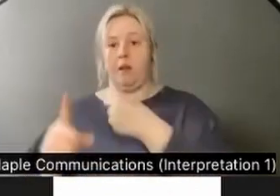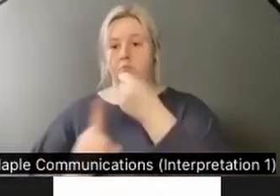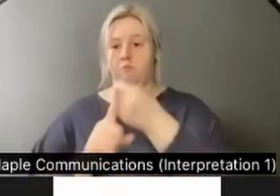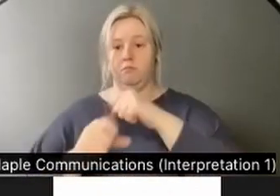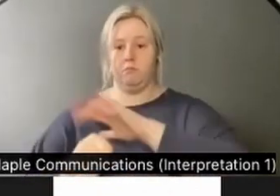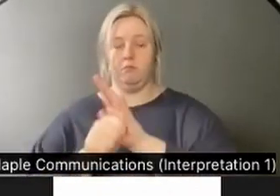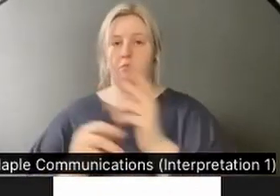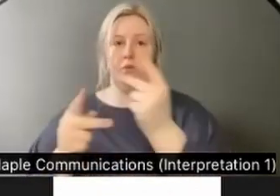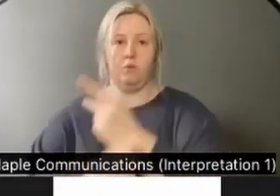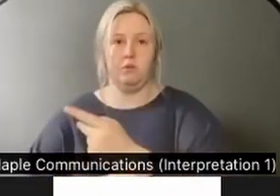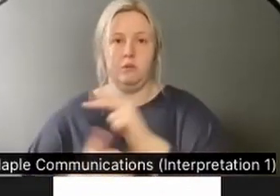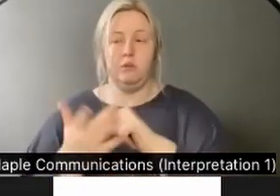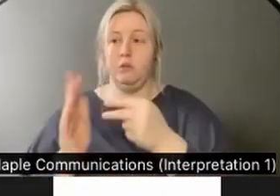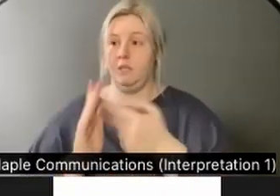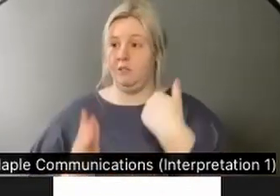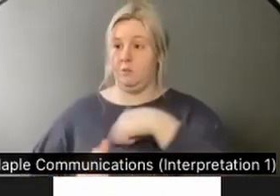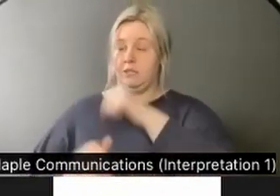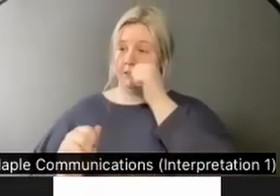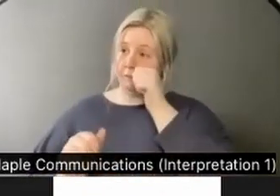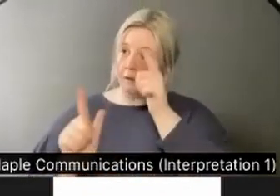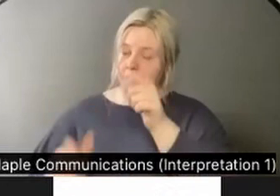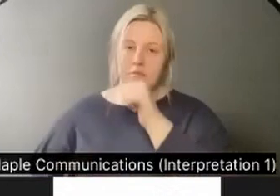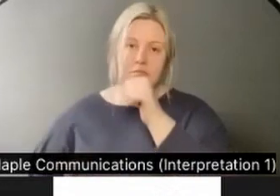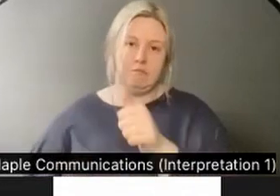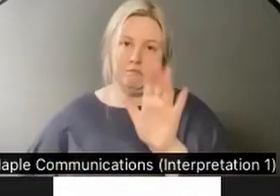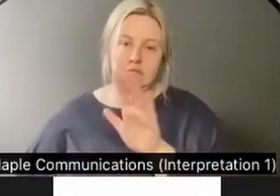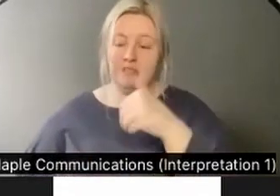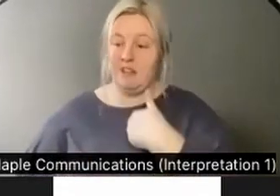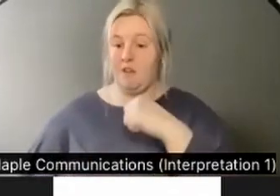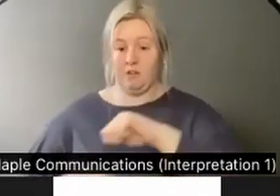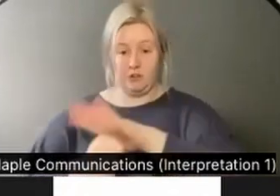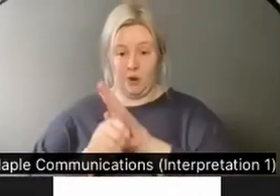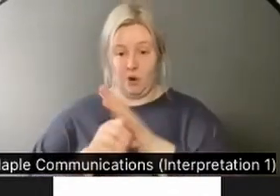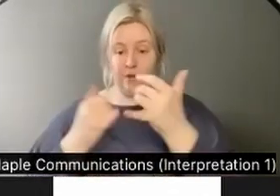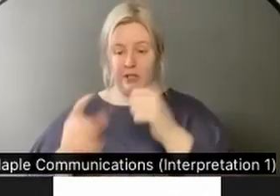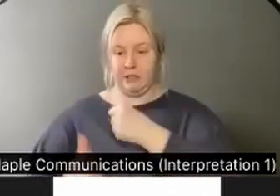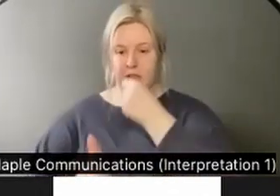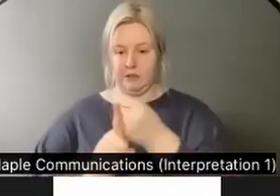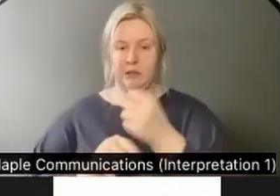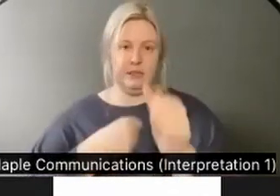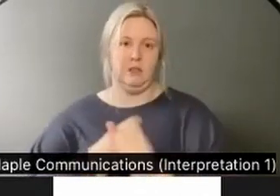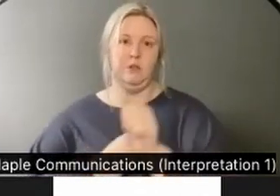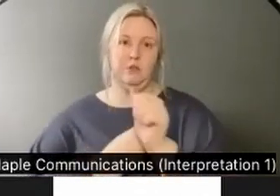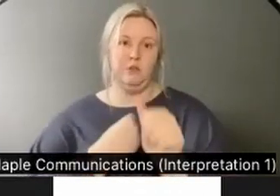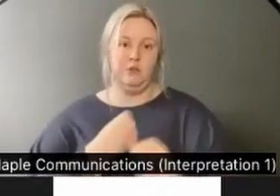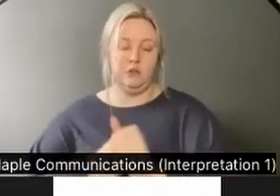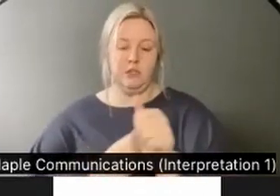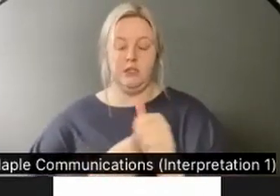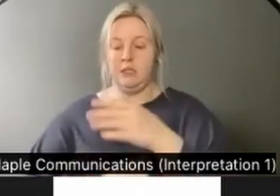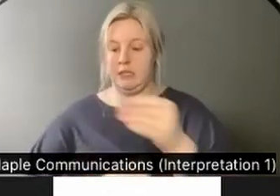entirely unsurprising that the advent of COVID-19 has proven to be a very dangerous and potentially